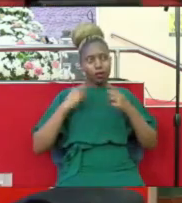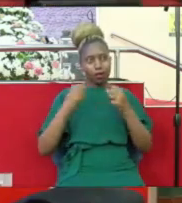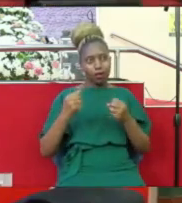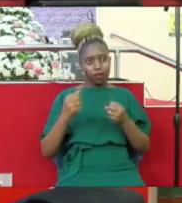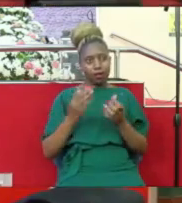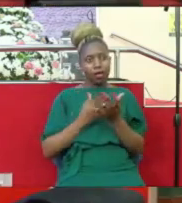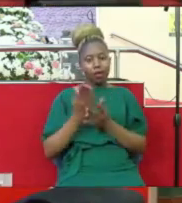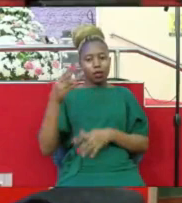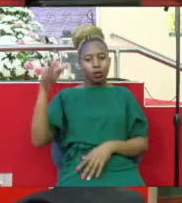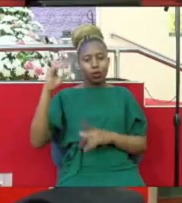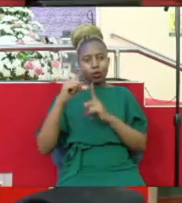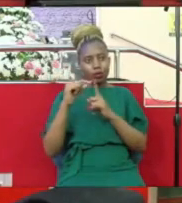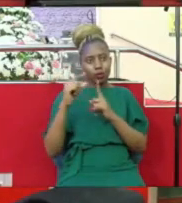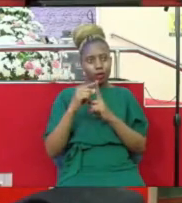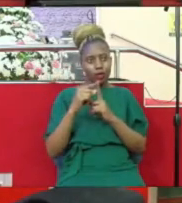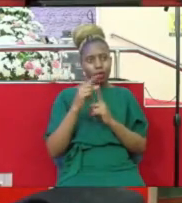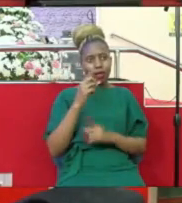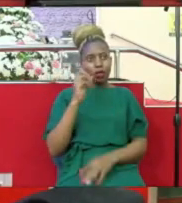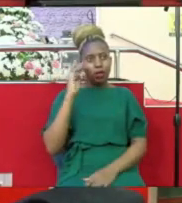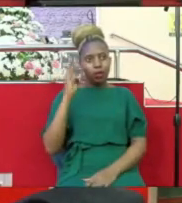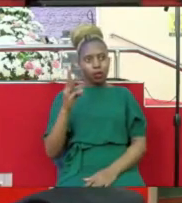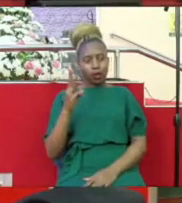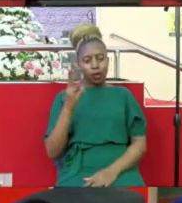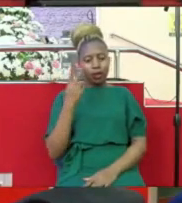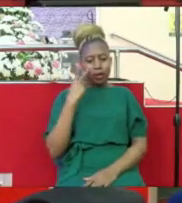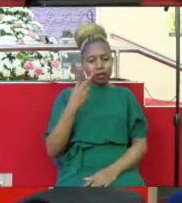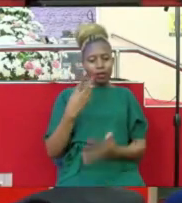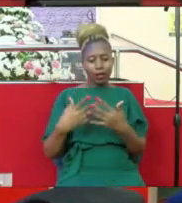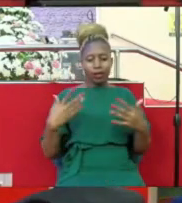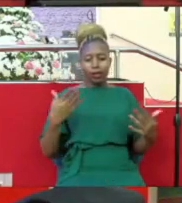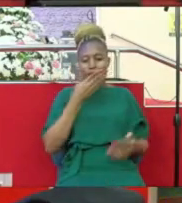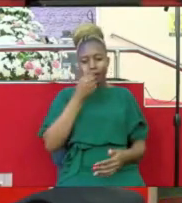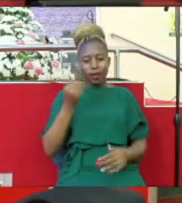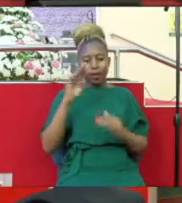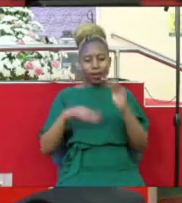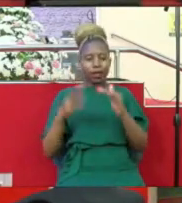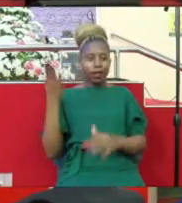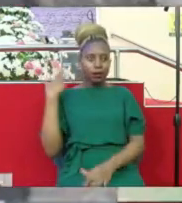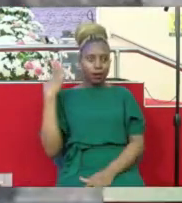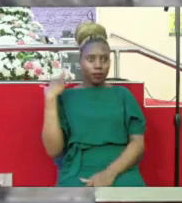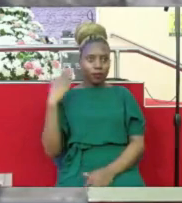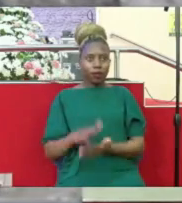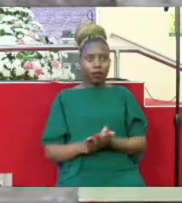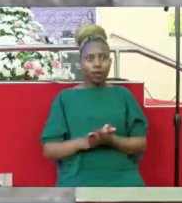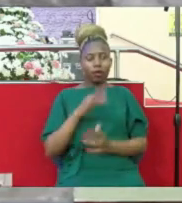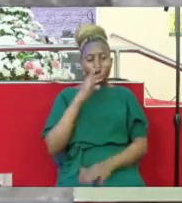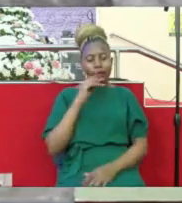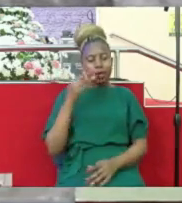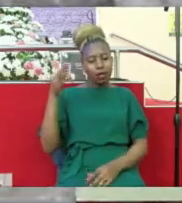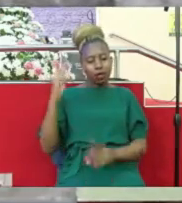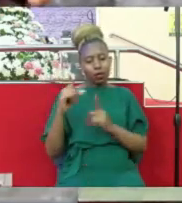word, I'm going to see my bank account be filled. And when I speak God's word, I'm going to see